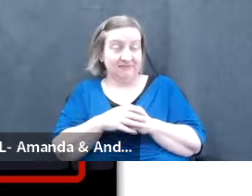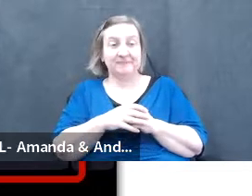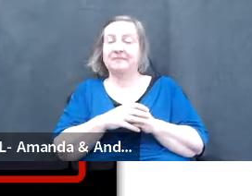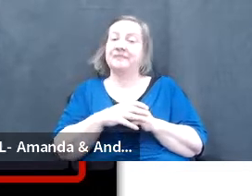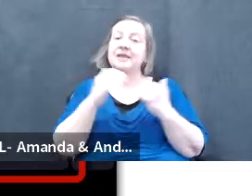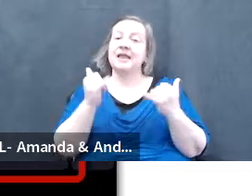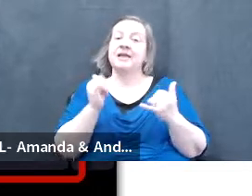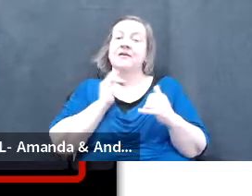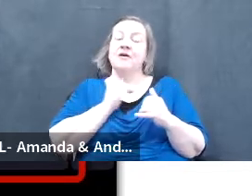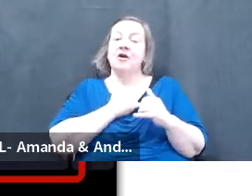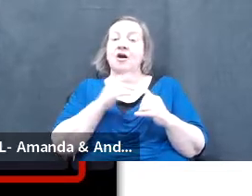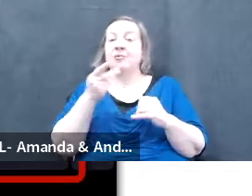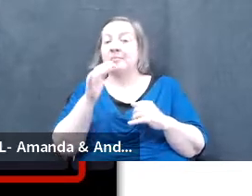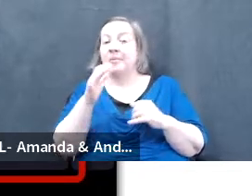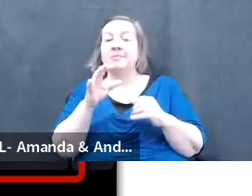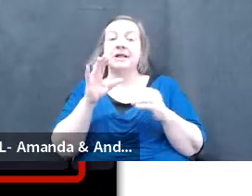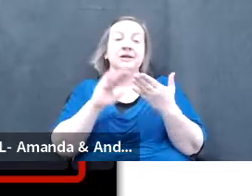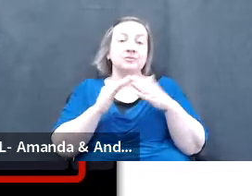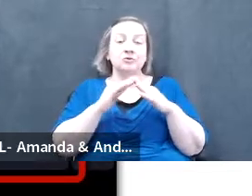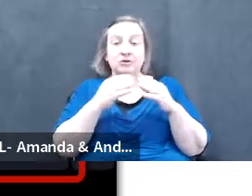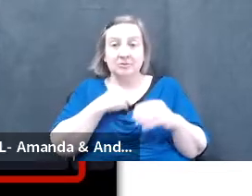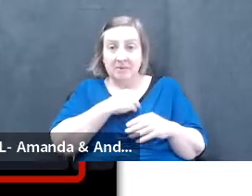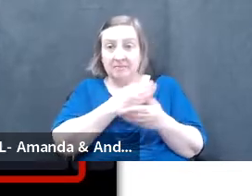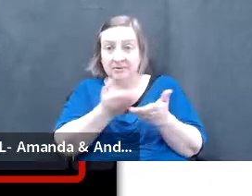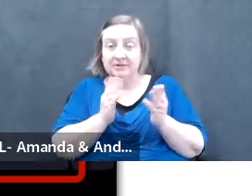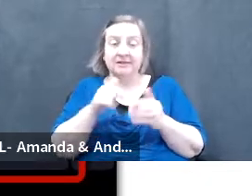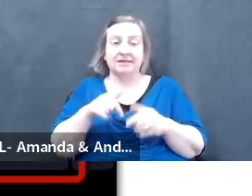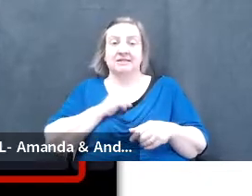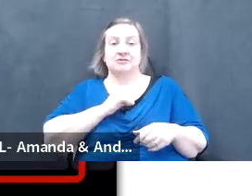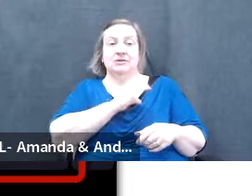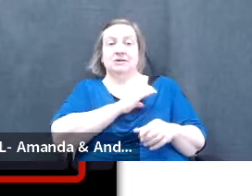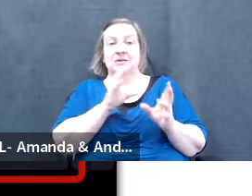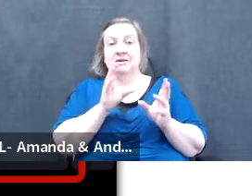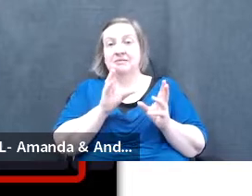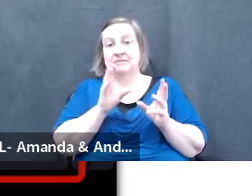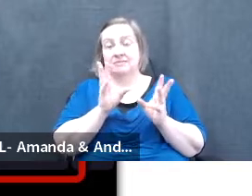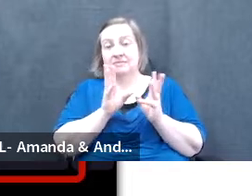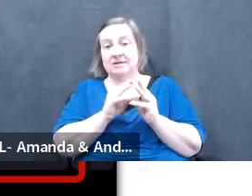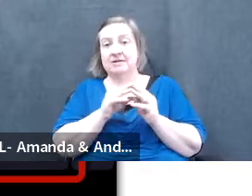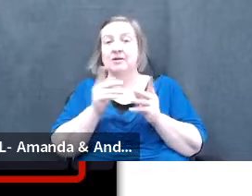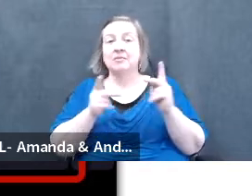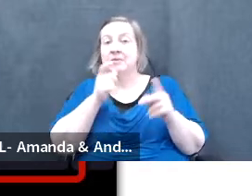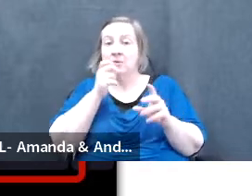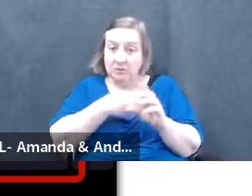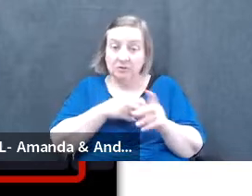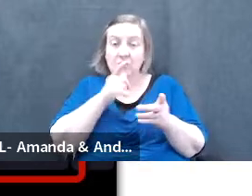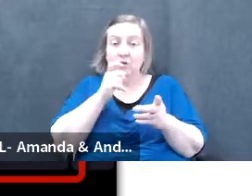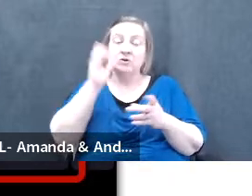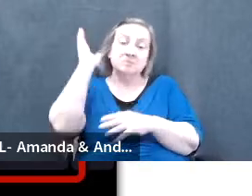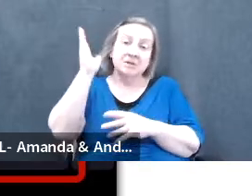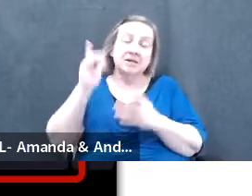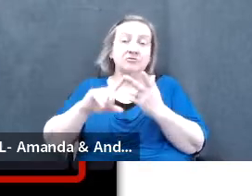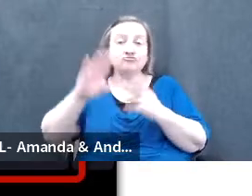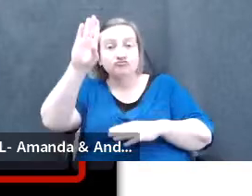our members of the public and community members. Again, this is a steering committee meeting, so the participants today, the people who are speaking and raising their hands to comment, are